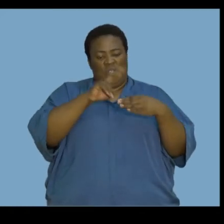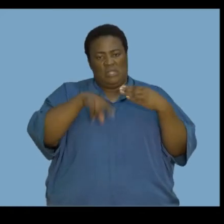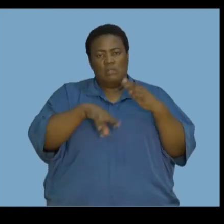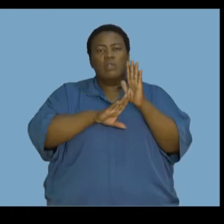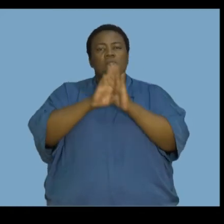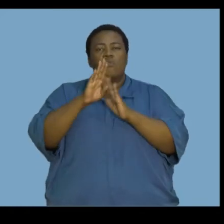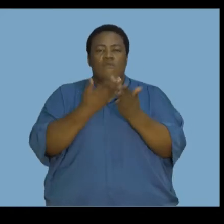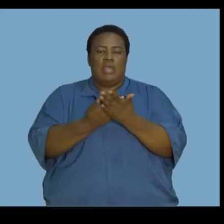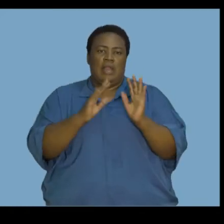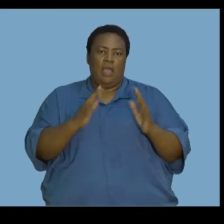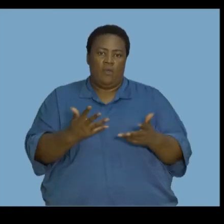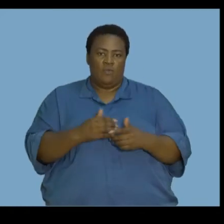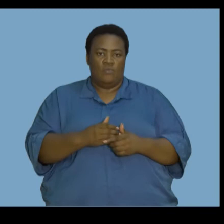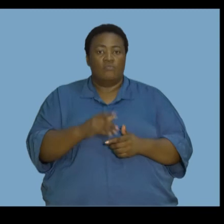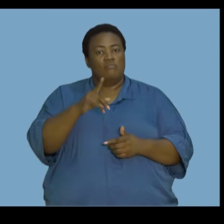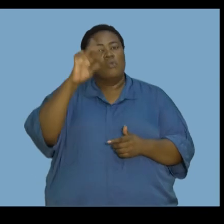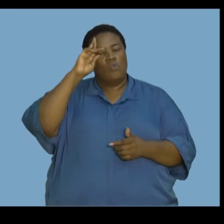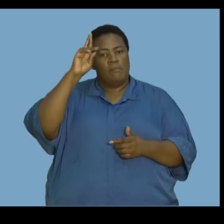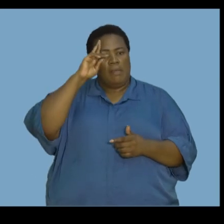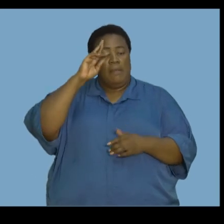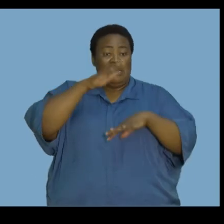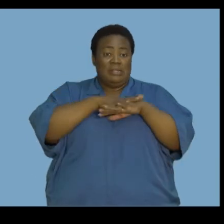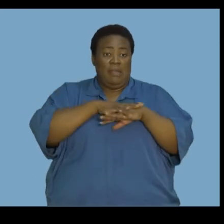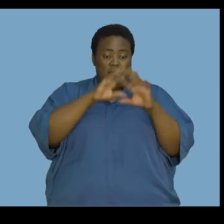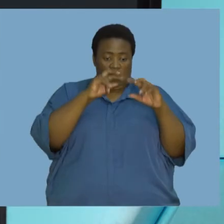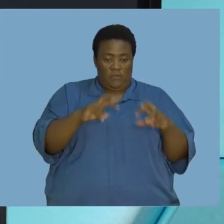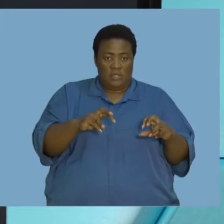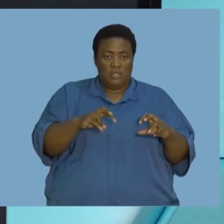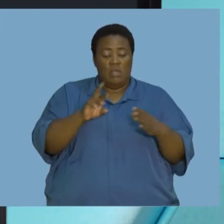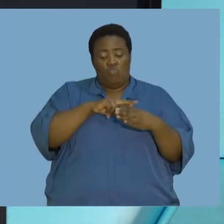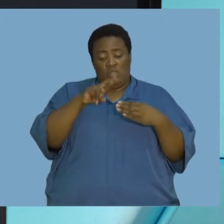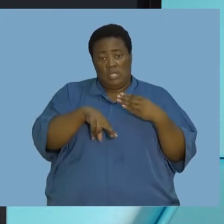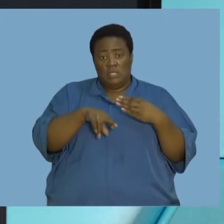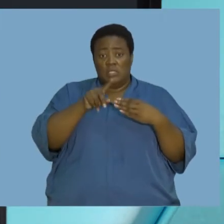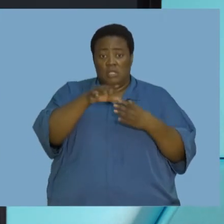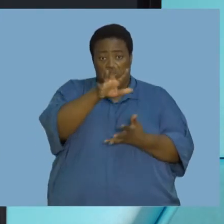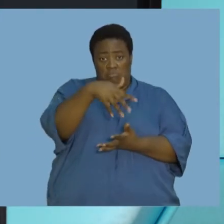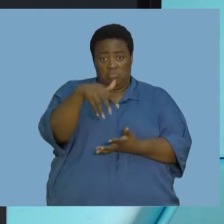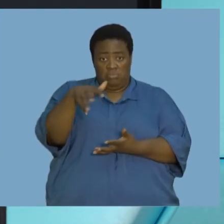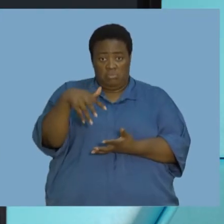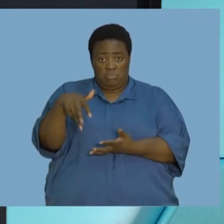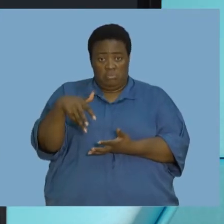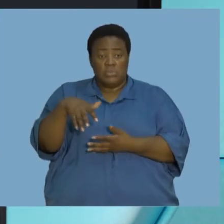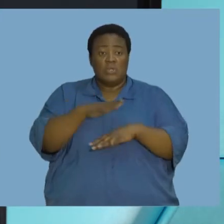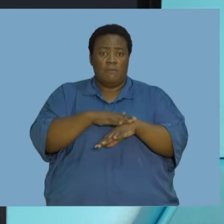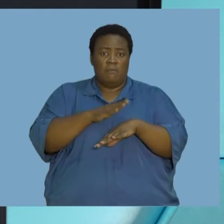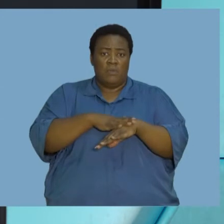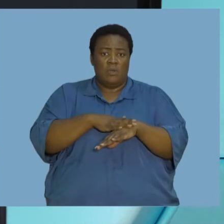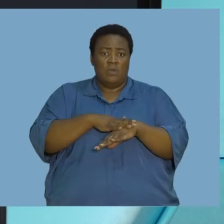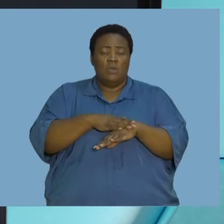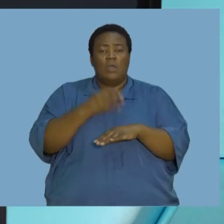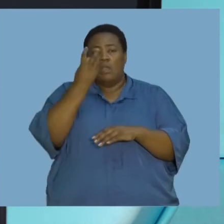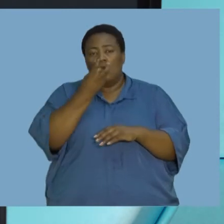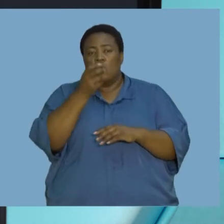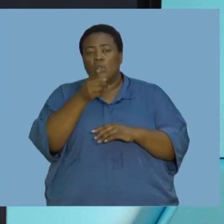be improved. Now guys, remember that in any investigation, the results that you collect are generally looked at